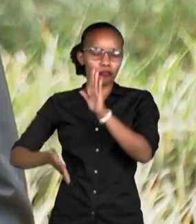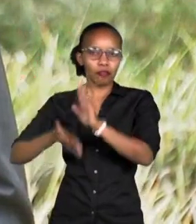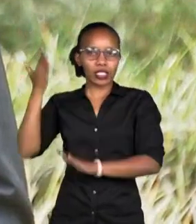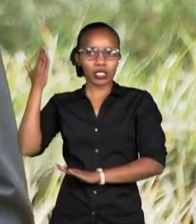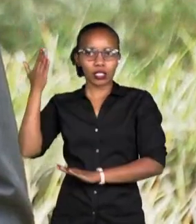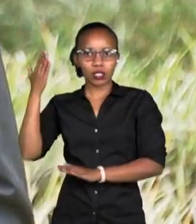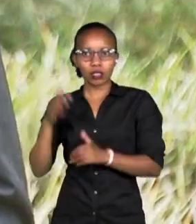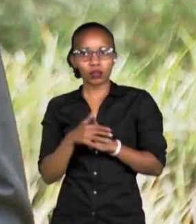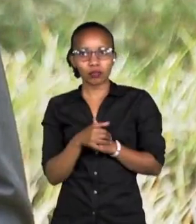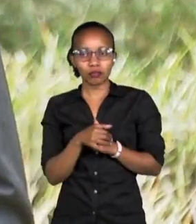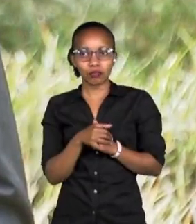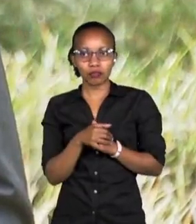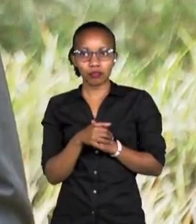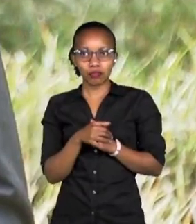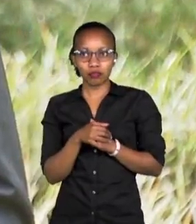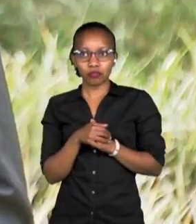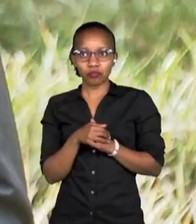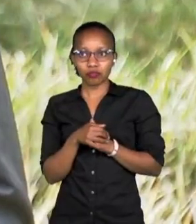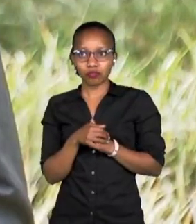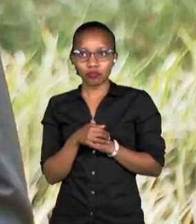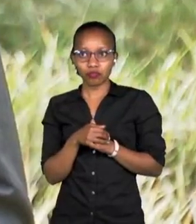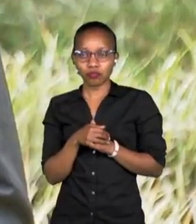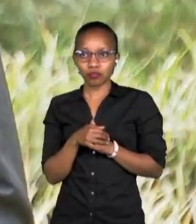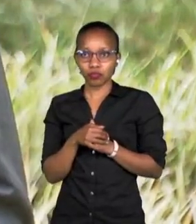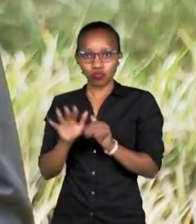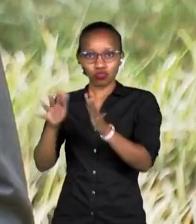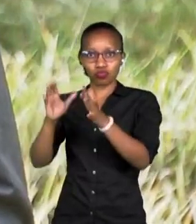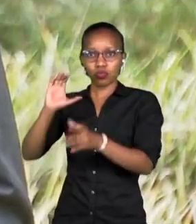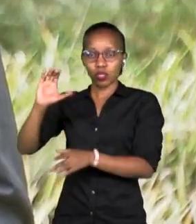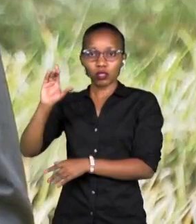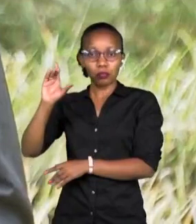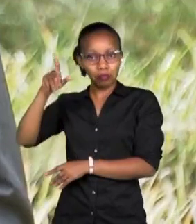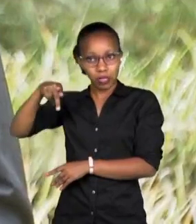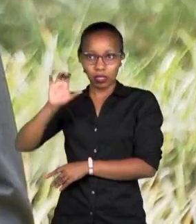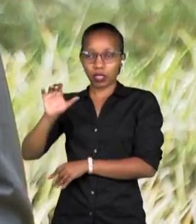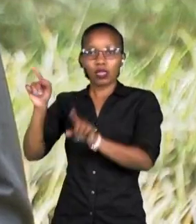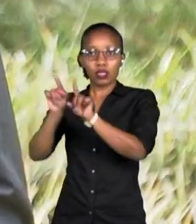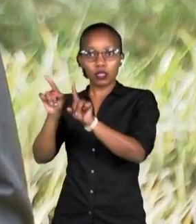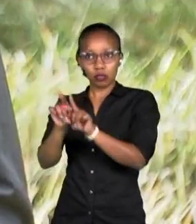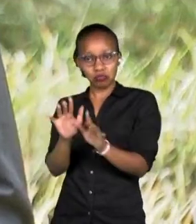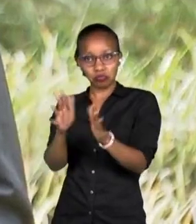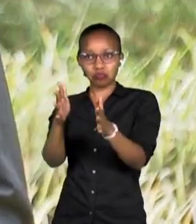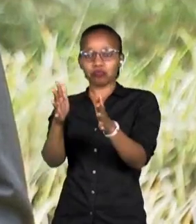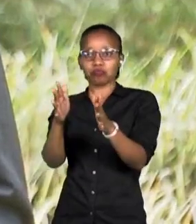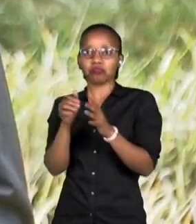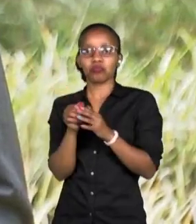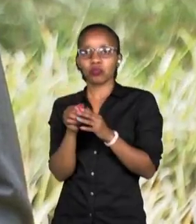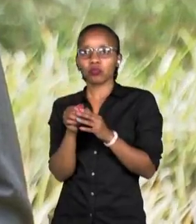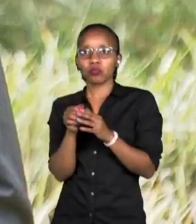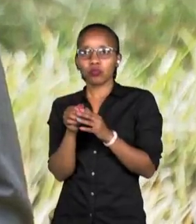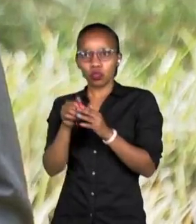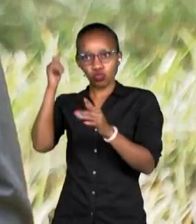exponentially, and this is a great credit to the CPC and also a great credit to the resilience,